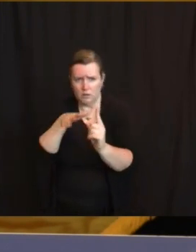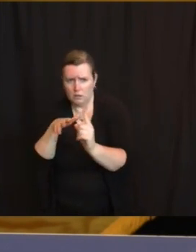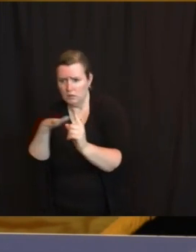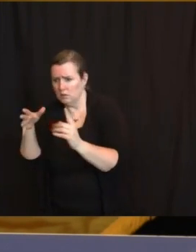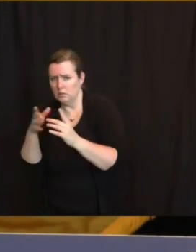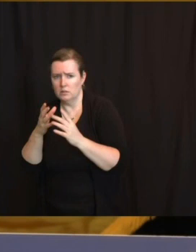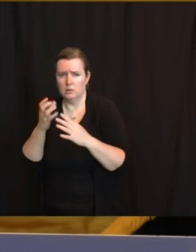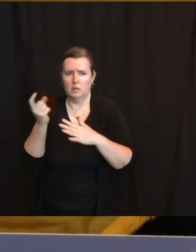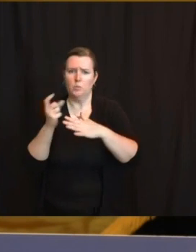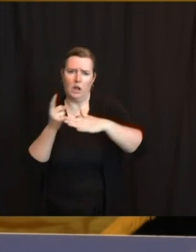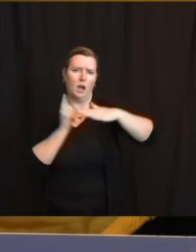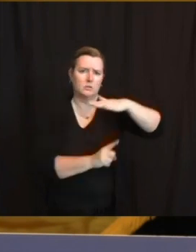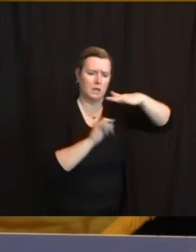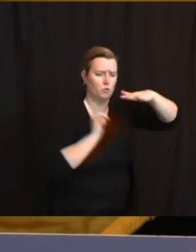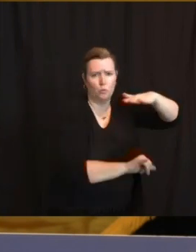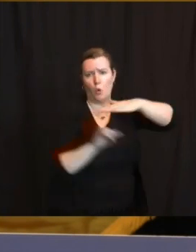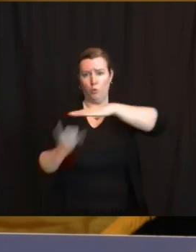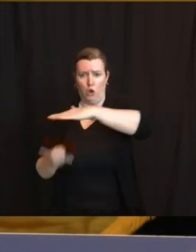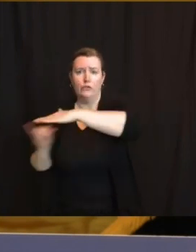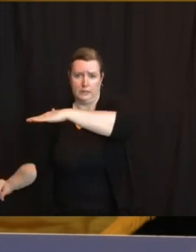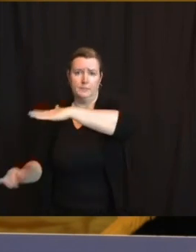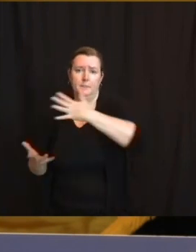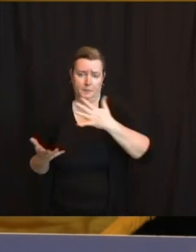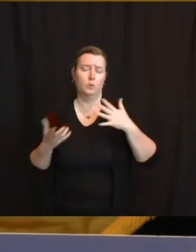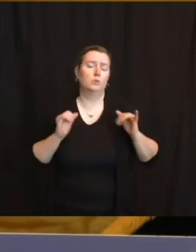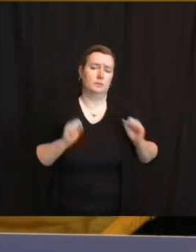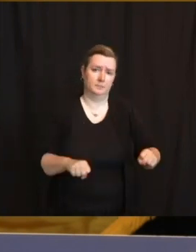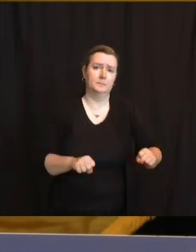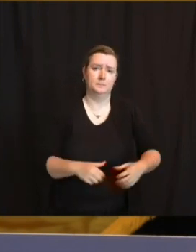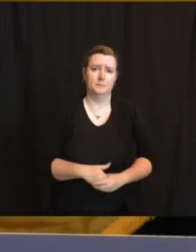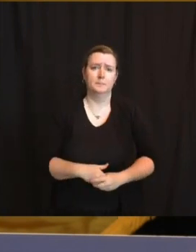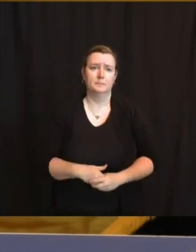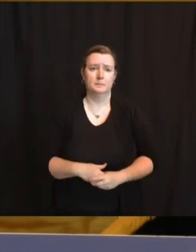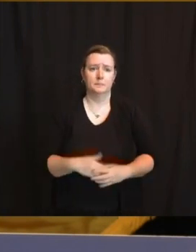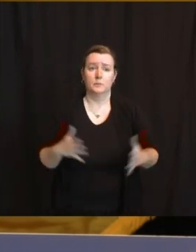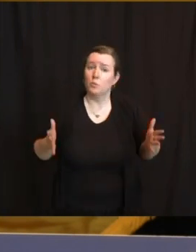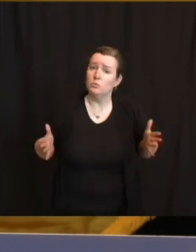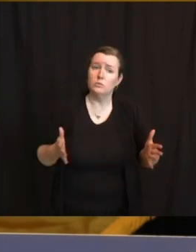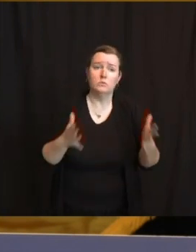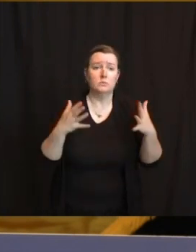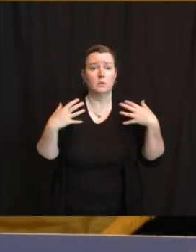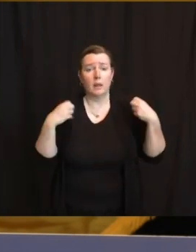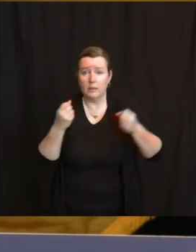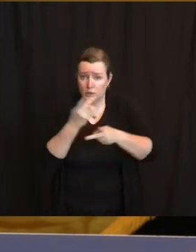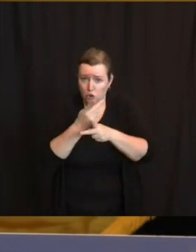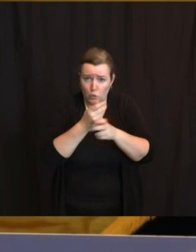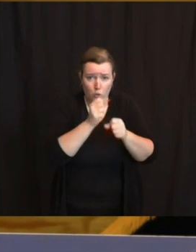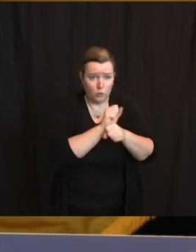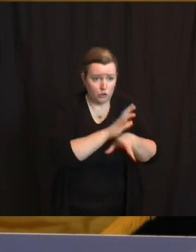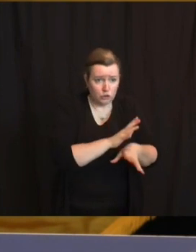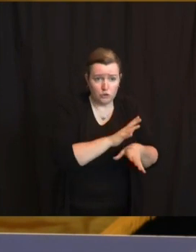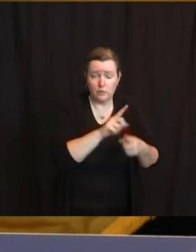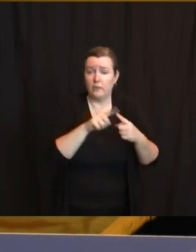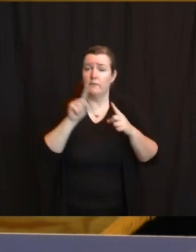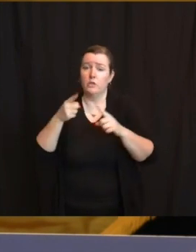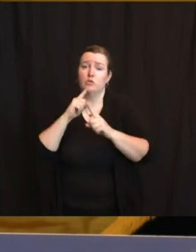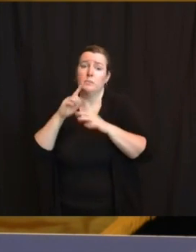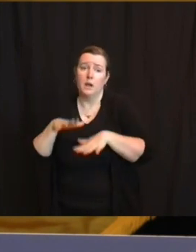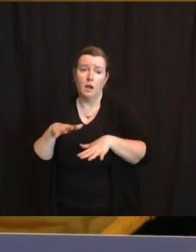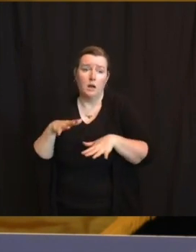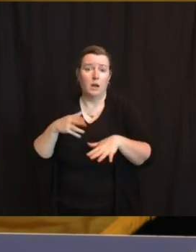everyone. I want to encourage our healthcare workers, first responders, and all vulnerable populations to get